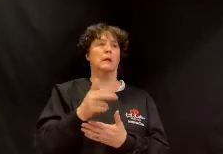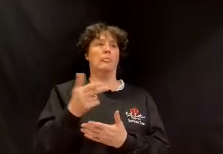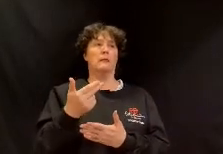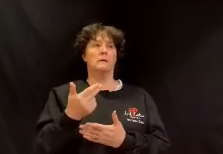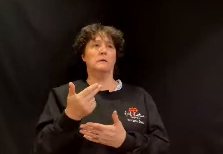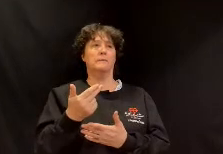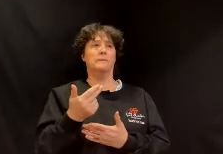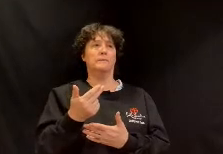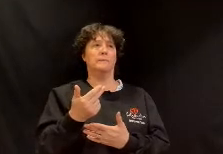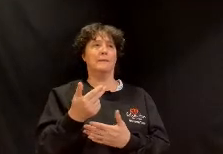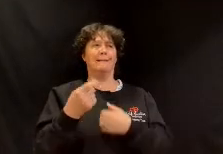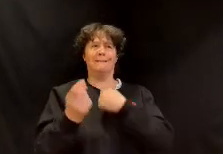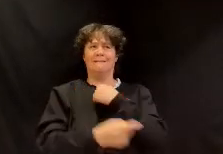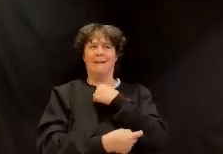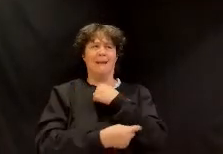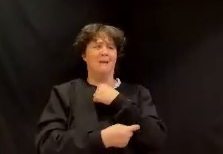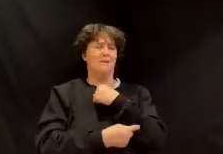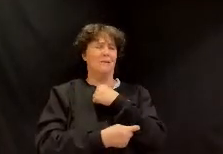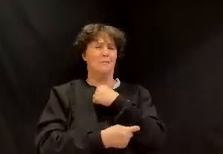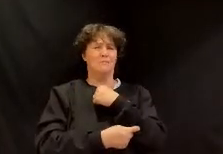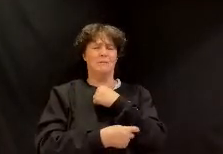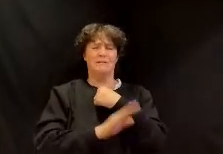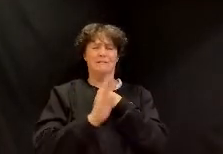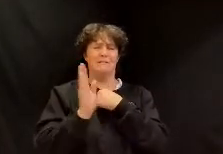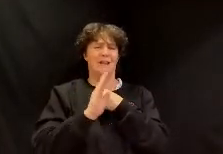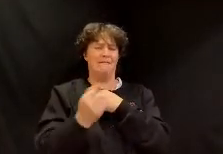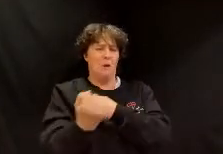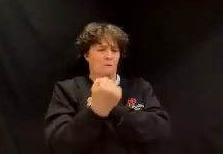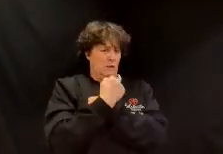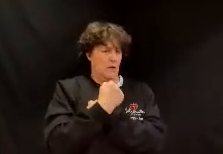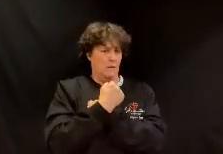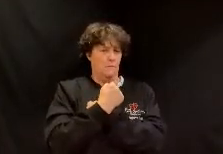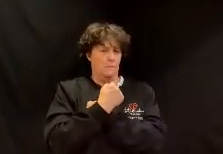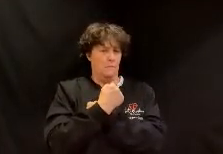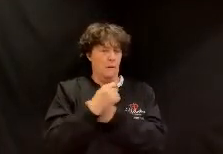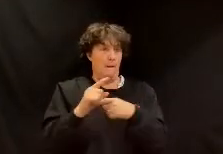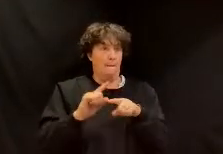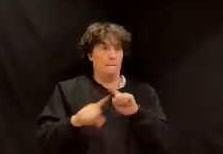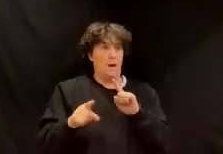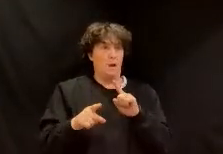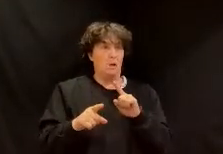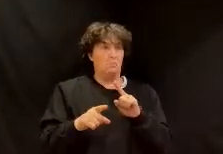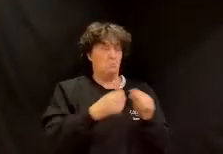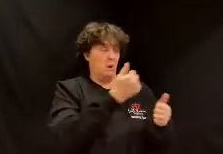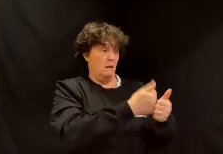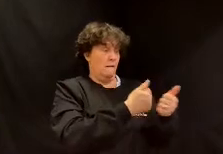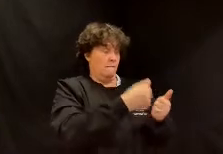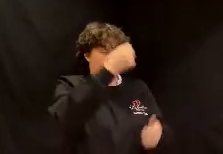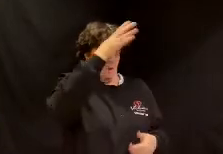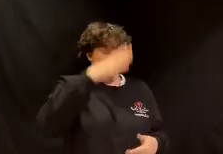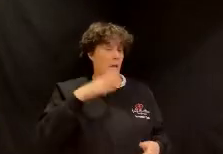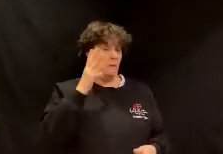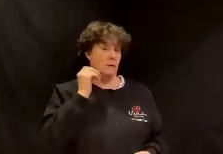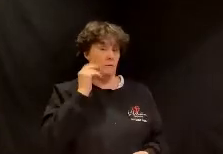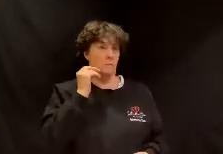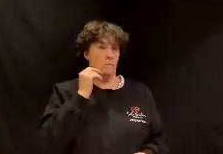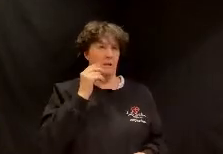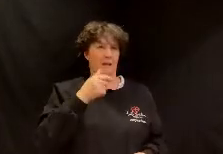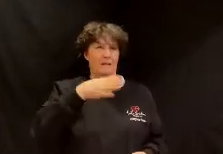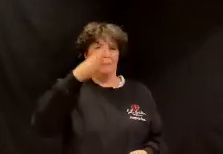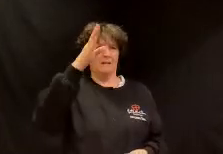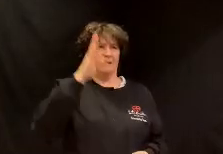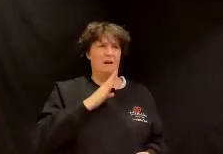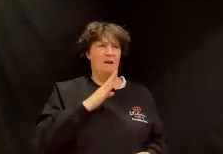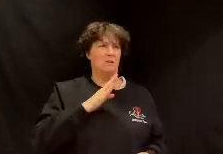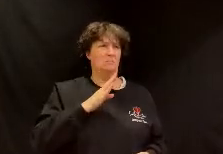No temptation has overtaken you except such as common to man, but God is faithful, who will not allow you to be